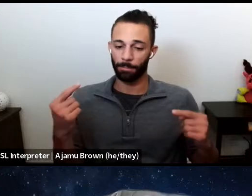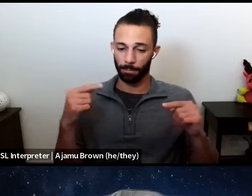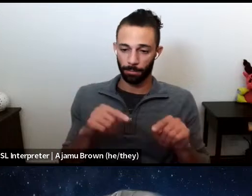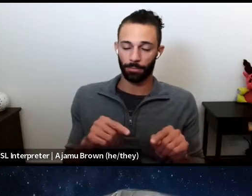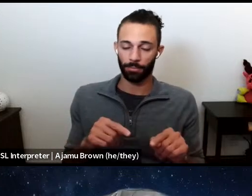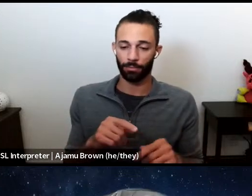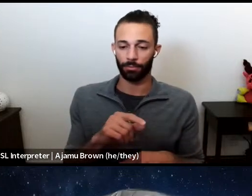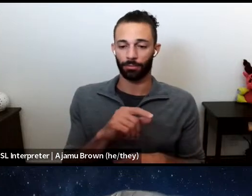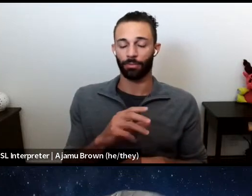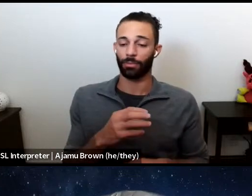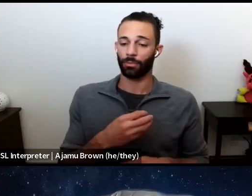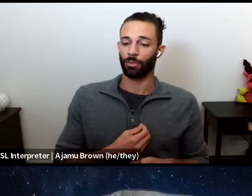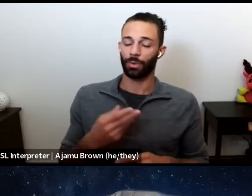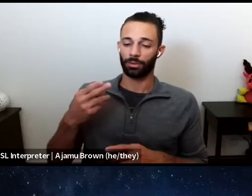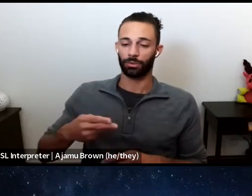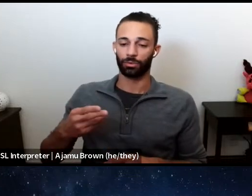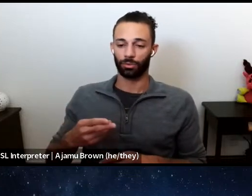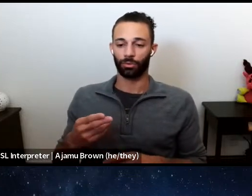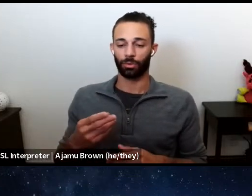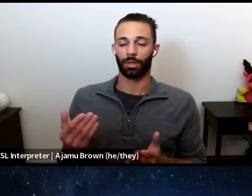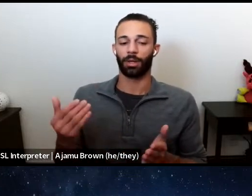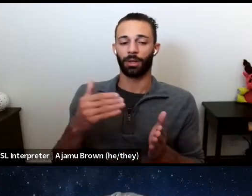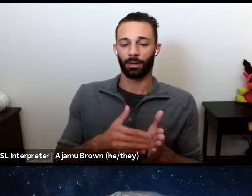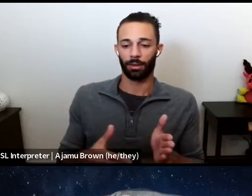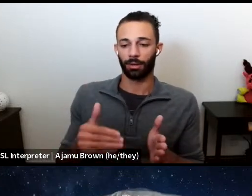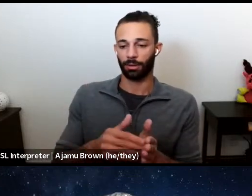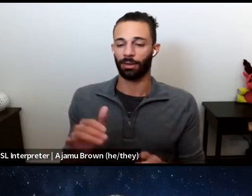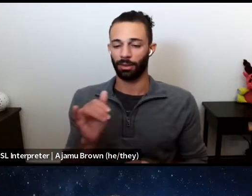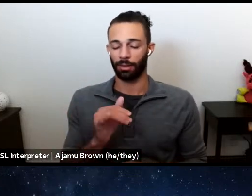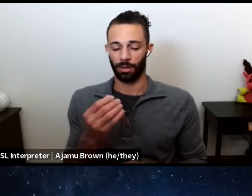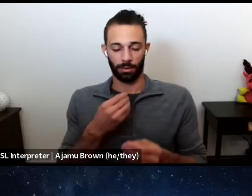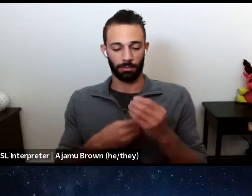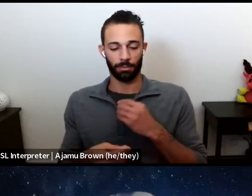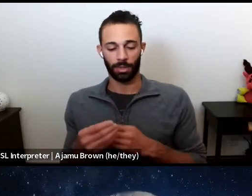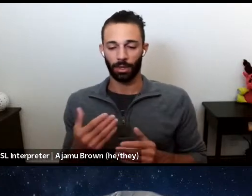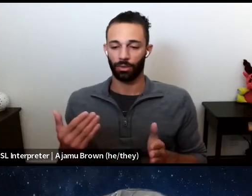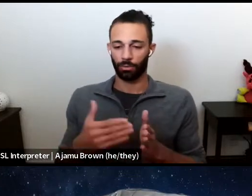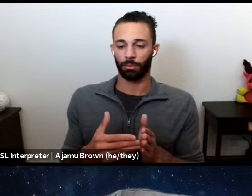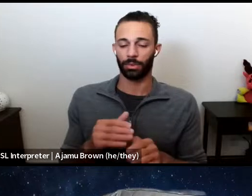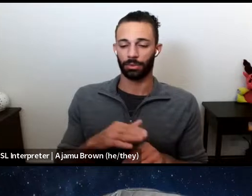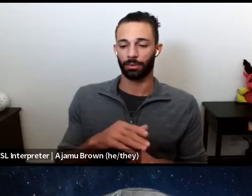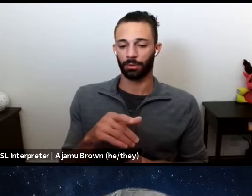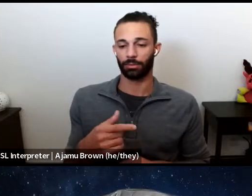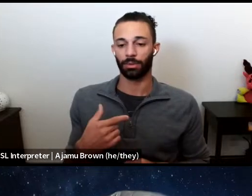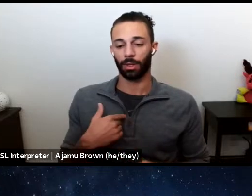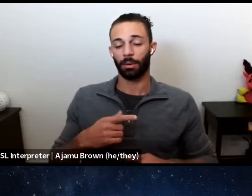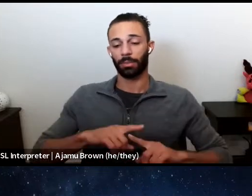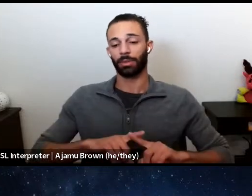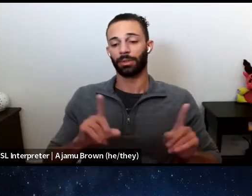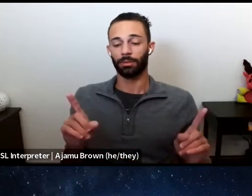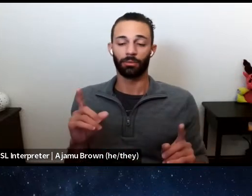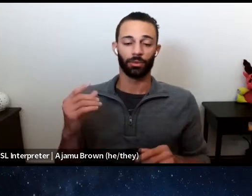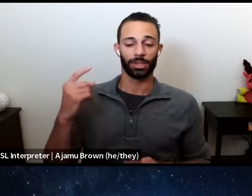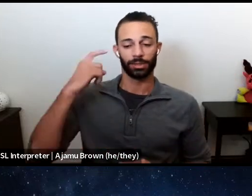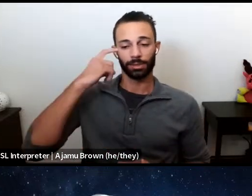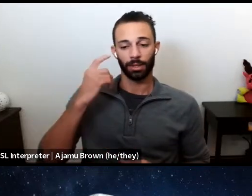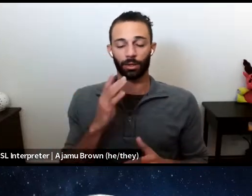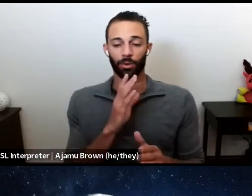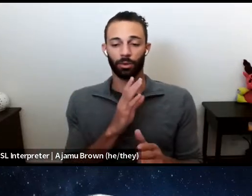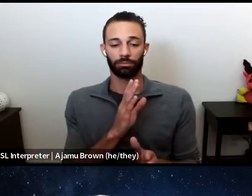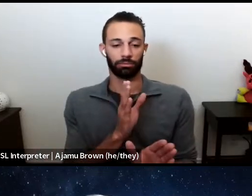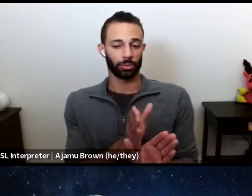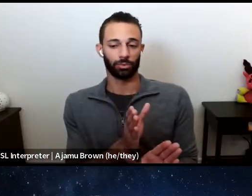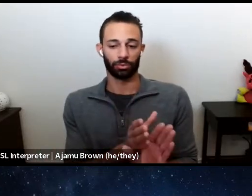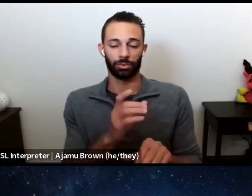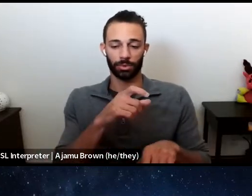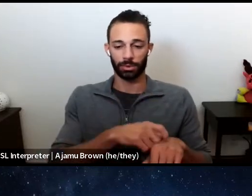regurgitation, like that meal that repeats on you. Dog, I'm in a different psychosocial time scale. You must not have heard me when I said